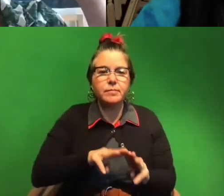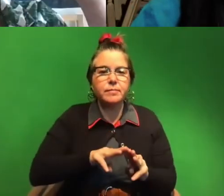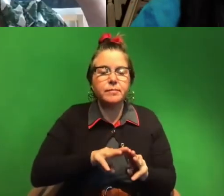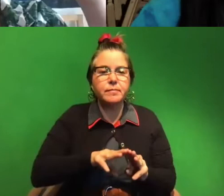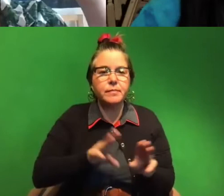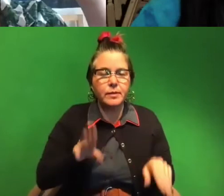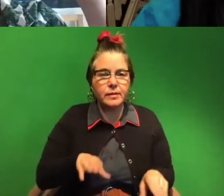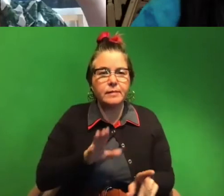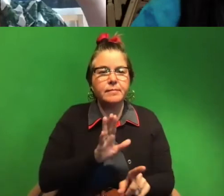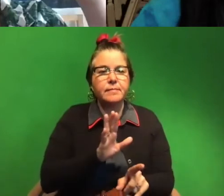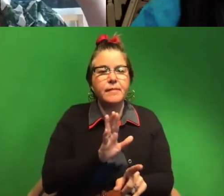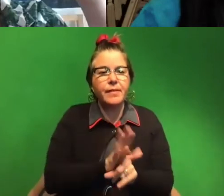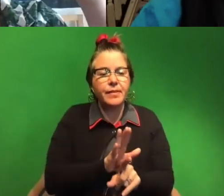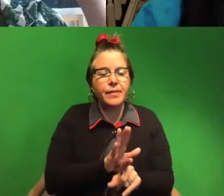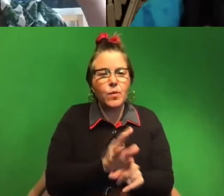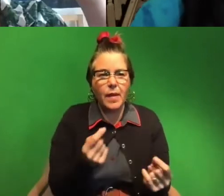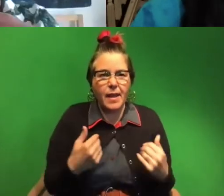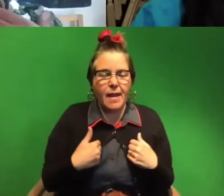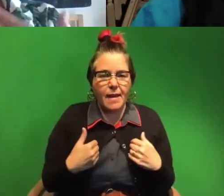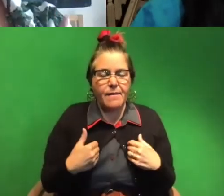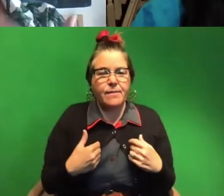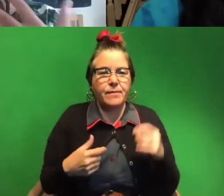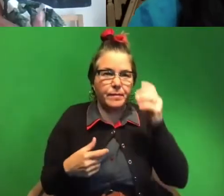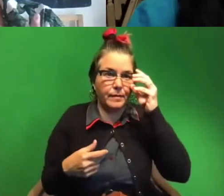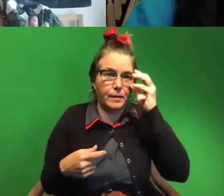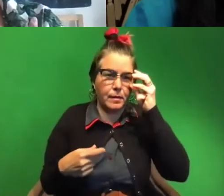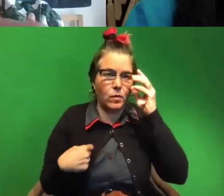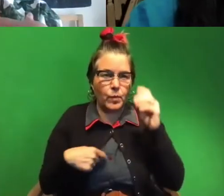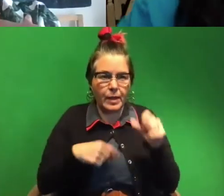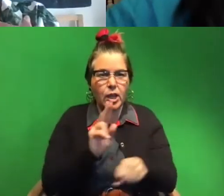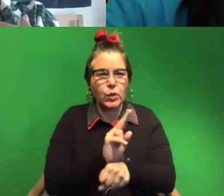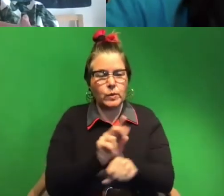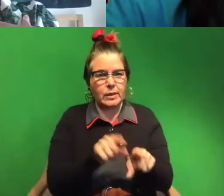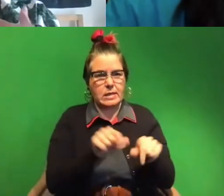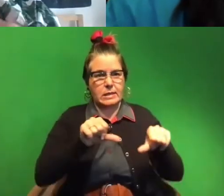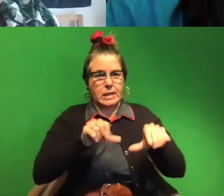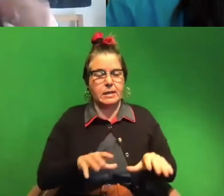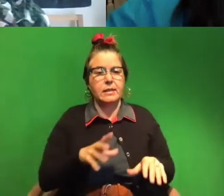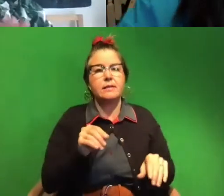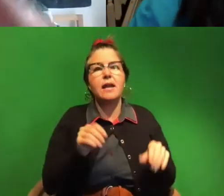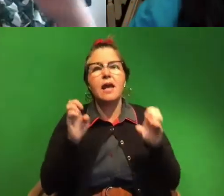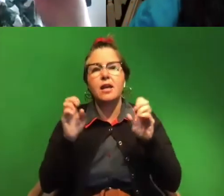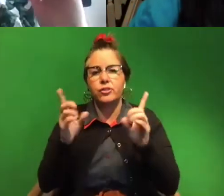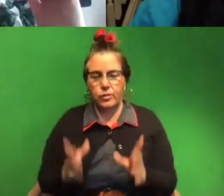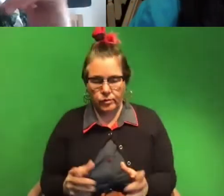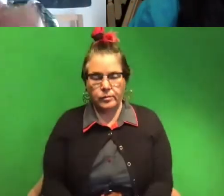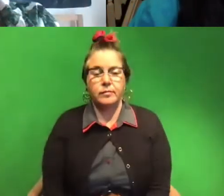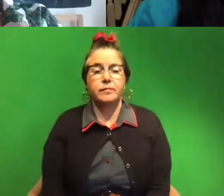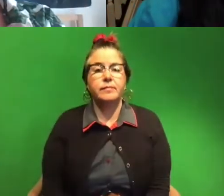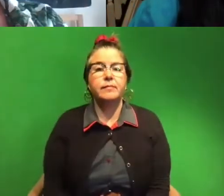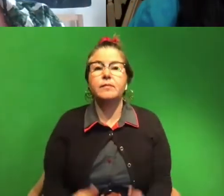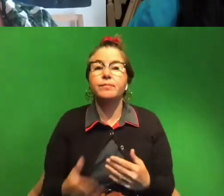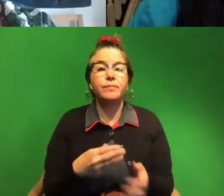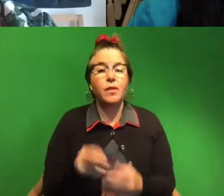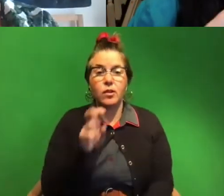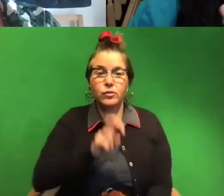history museums have that we can use as scientists and that we can use as educators. So wherever I travel,